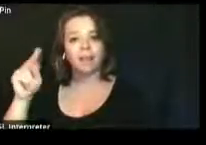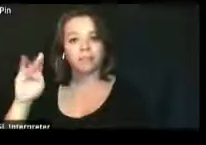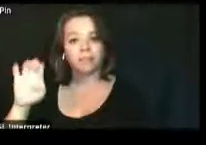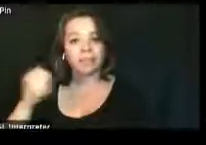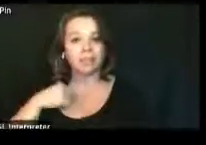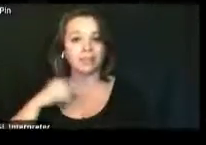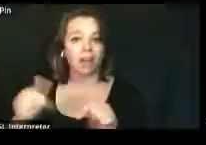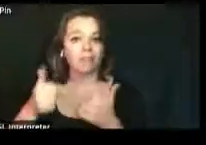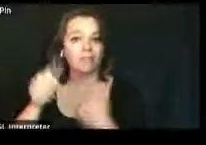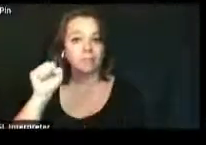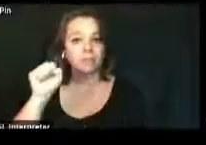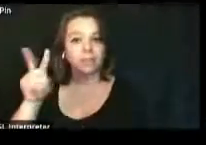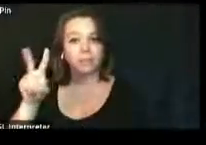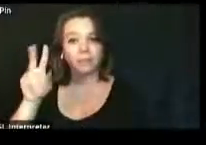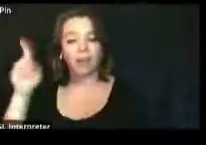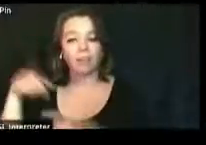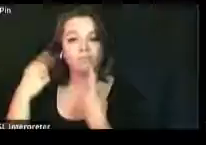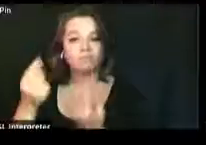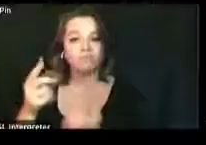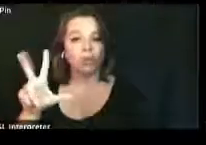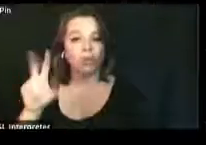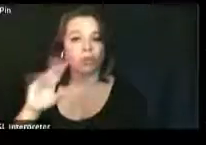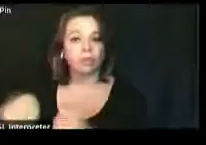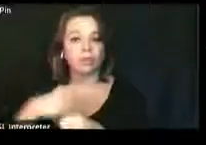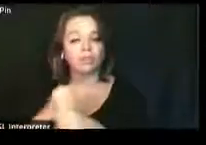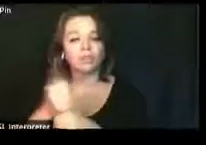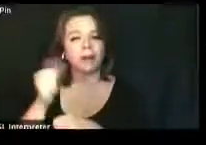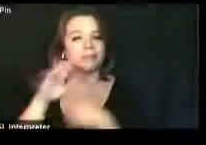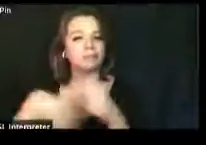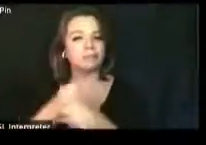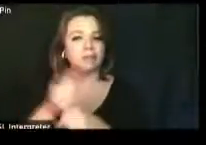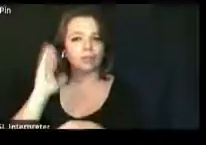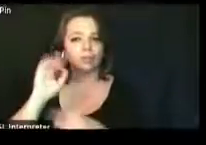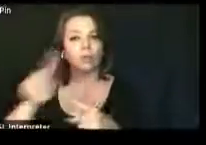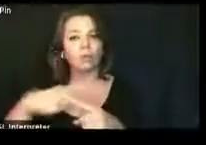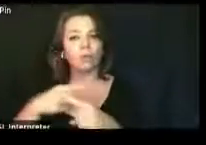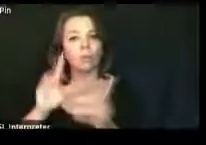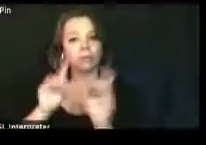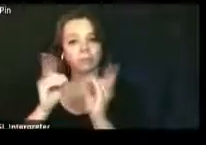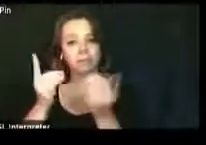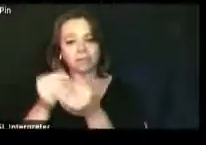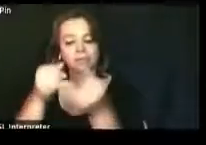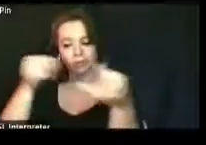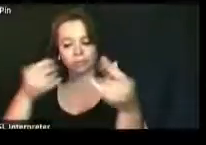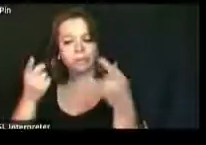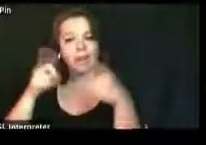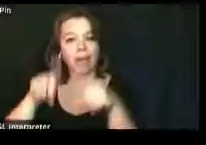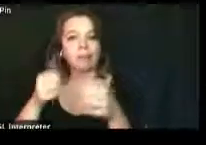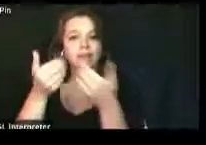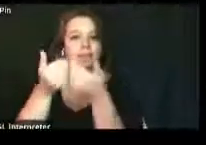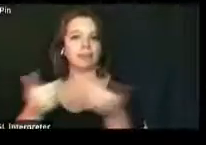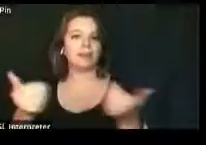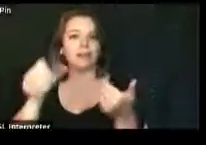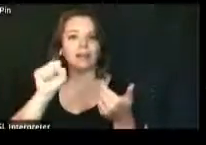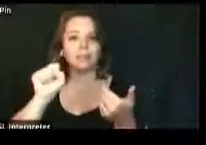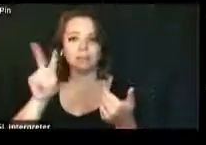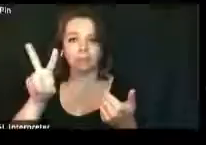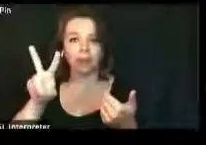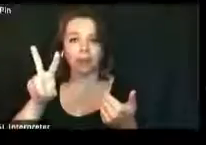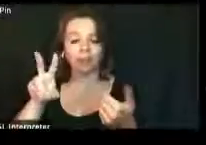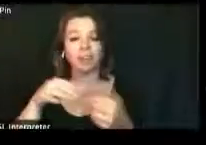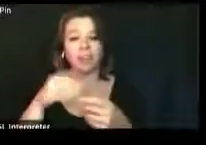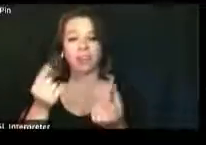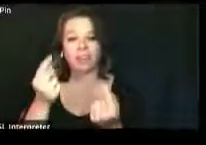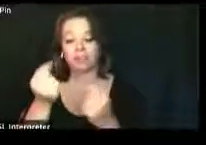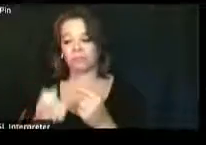years. About 10 years ago, when the redistricting took place, they divided Simi Valley and they excluded Moore